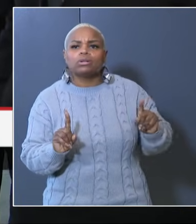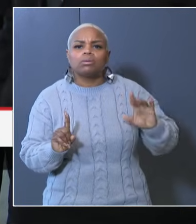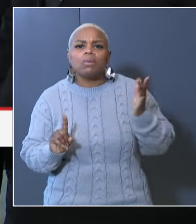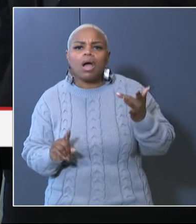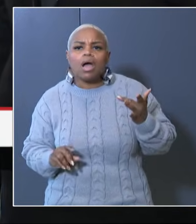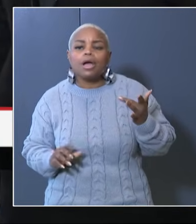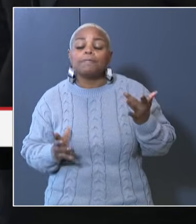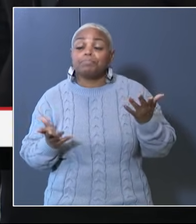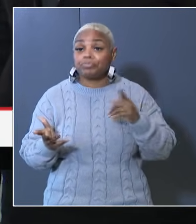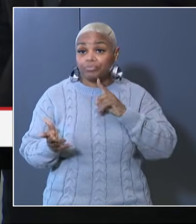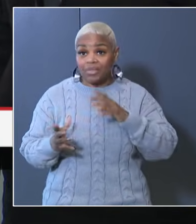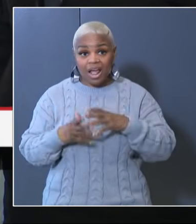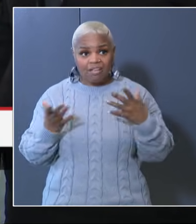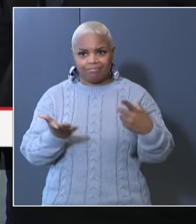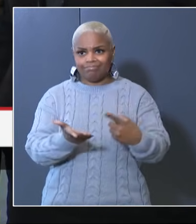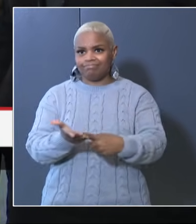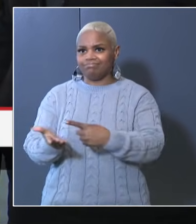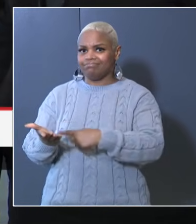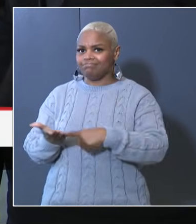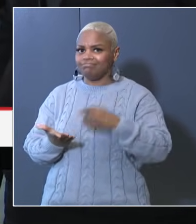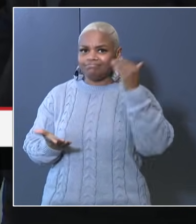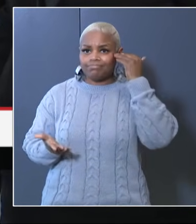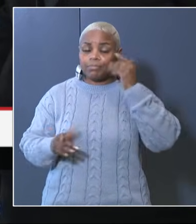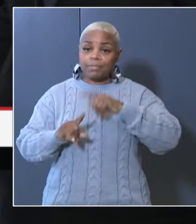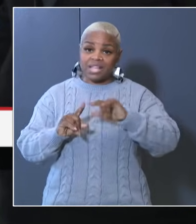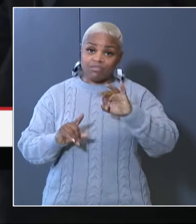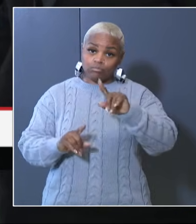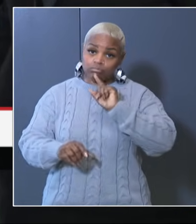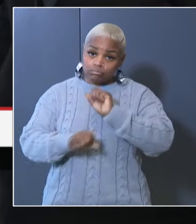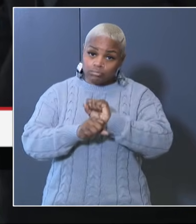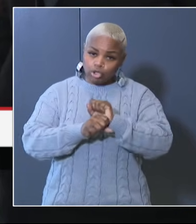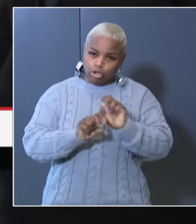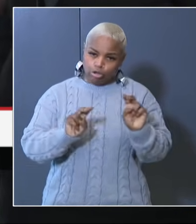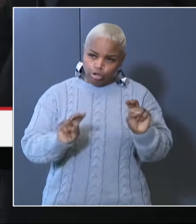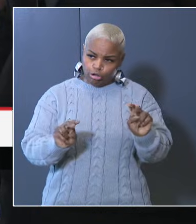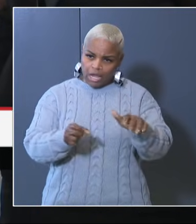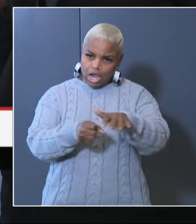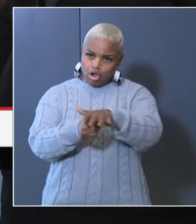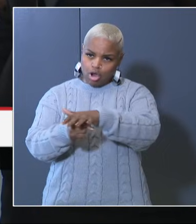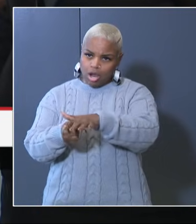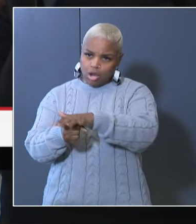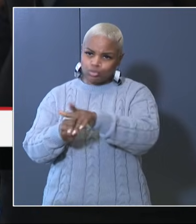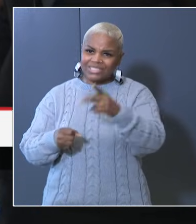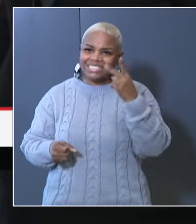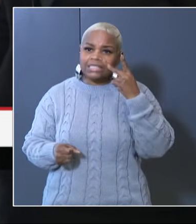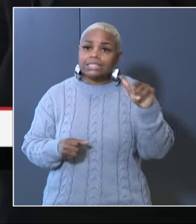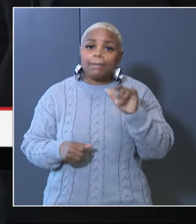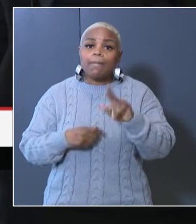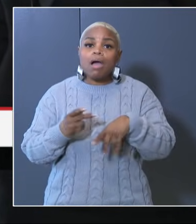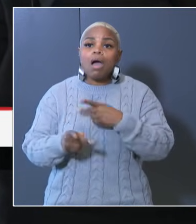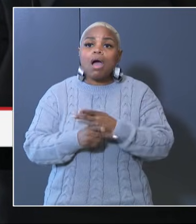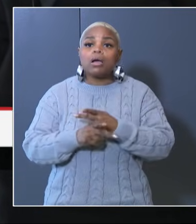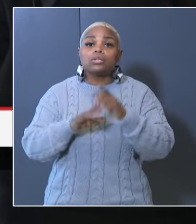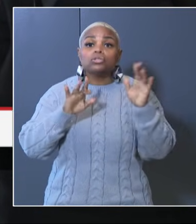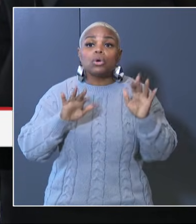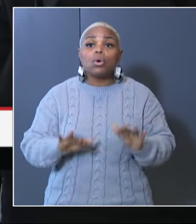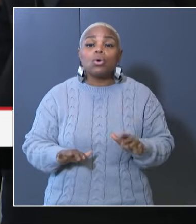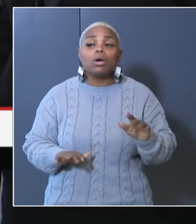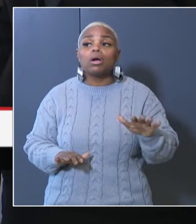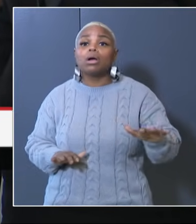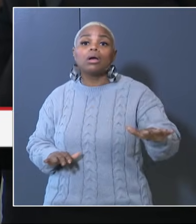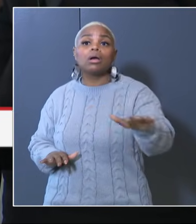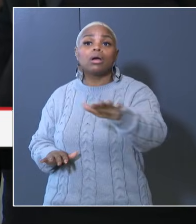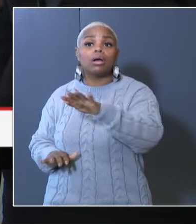think a fair person looking around the region, we experienced the same type of snow. We're similarly situated with